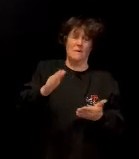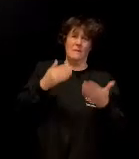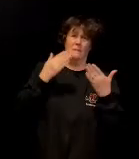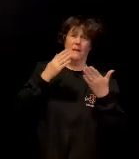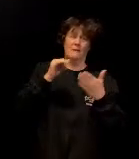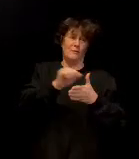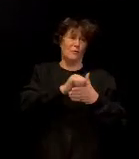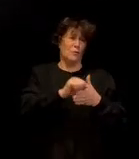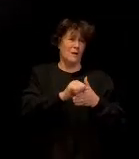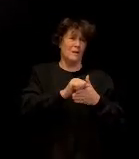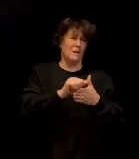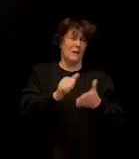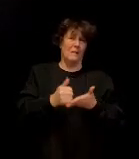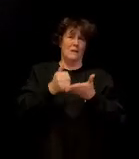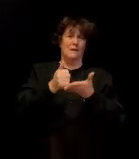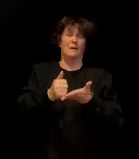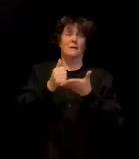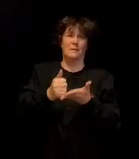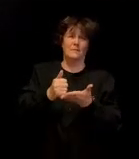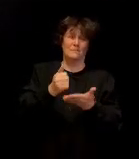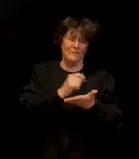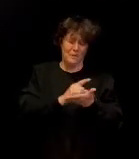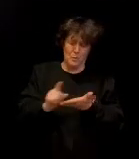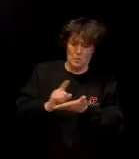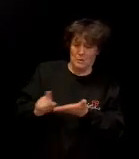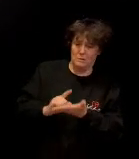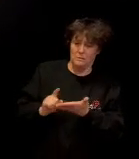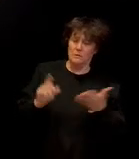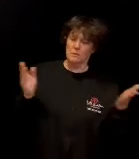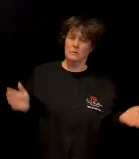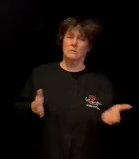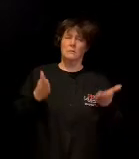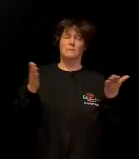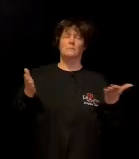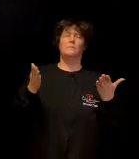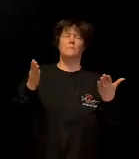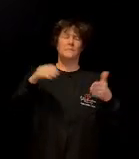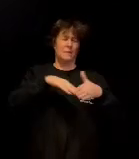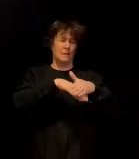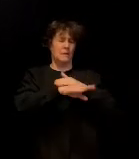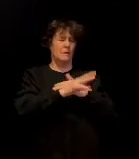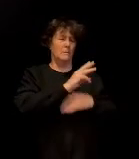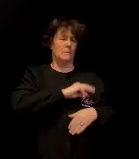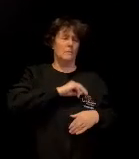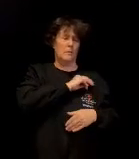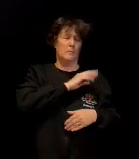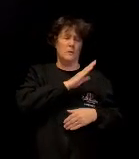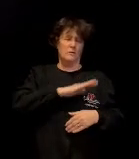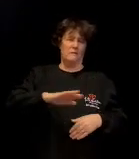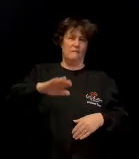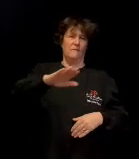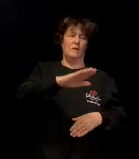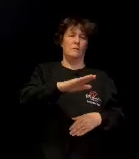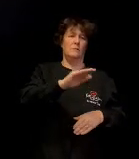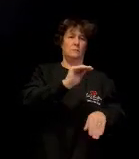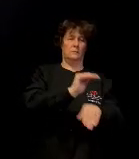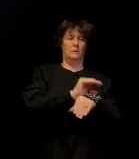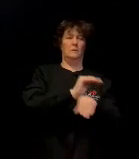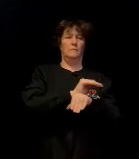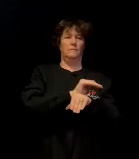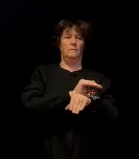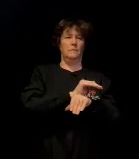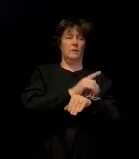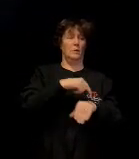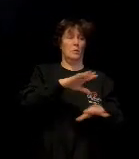for the equipping that goes on in this house every week, the encouragement. But, Lord, we enter back into our mission field tonight as